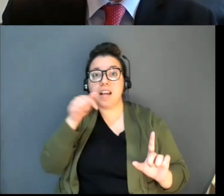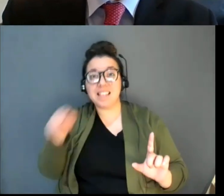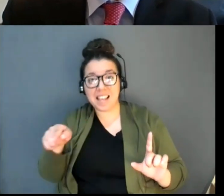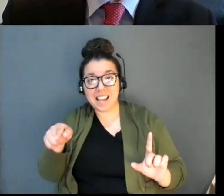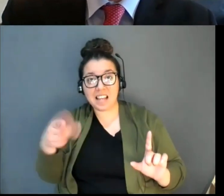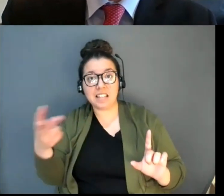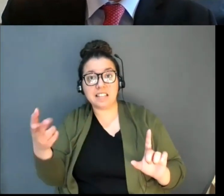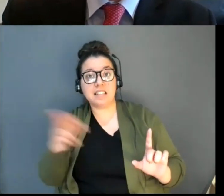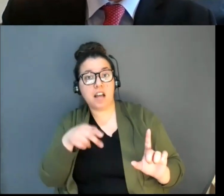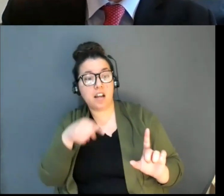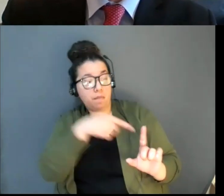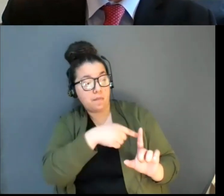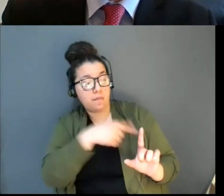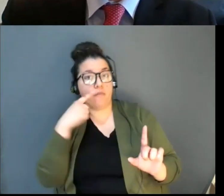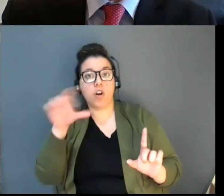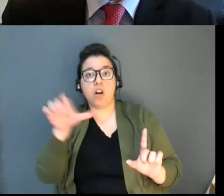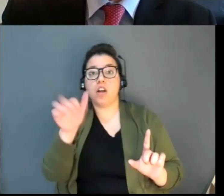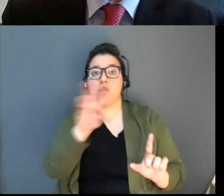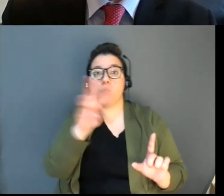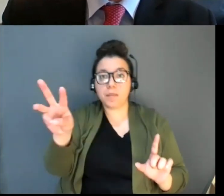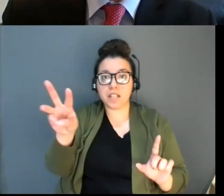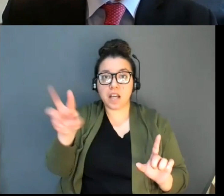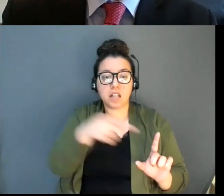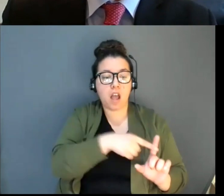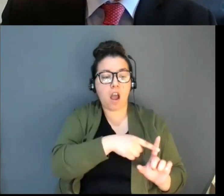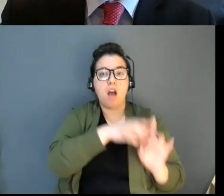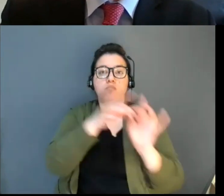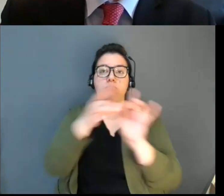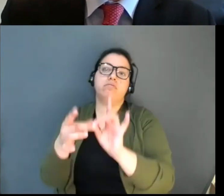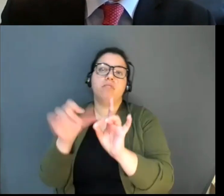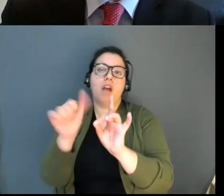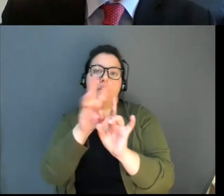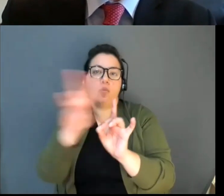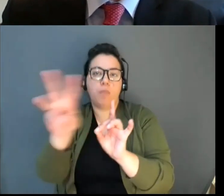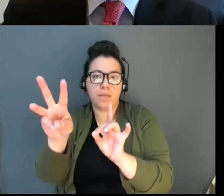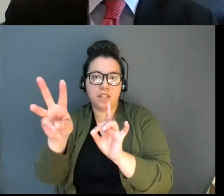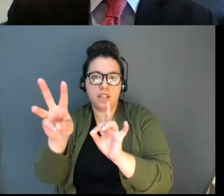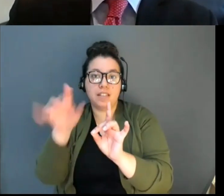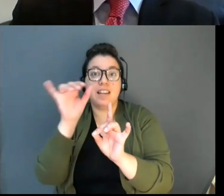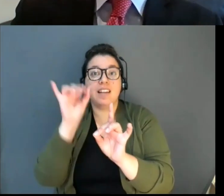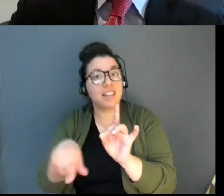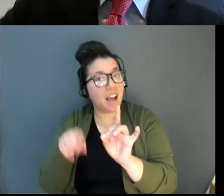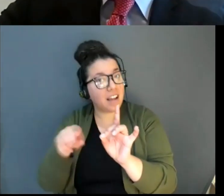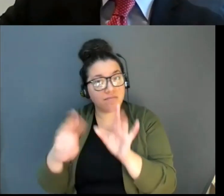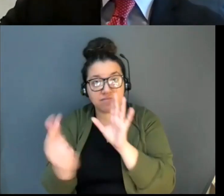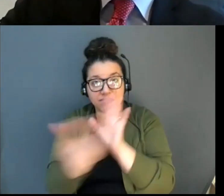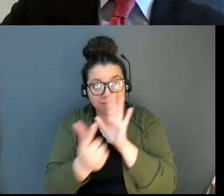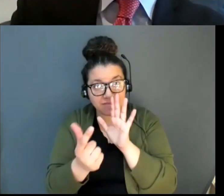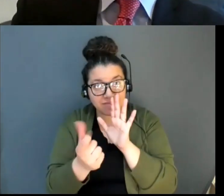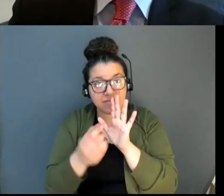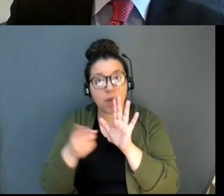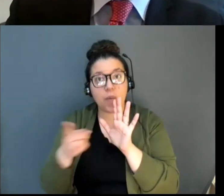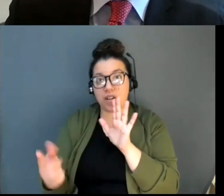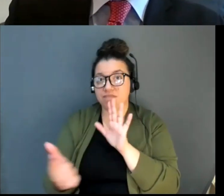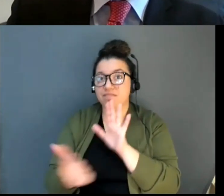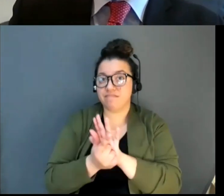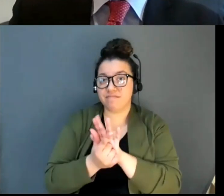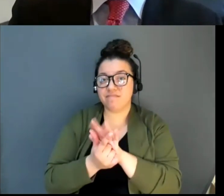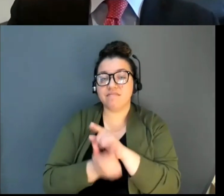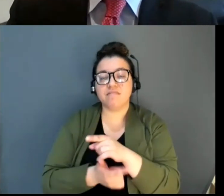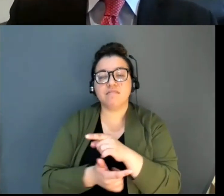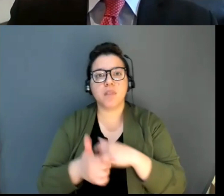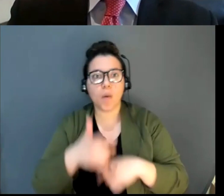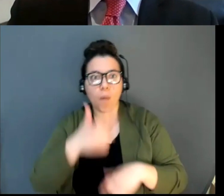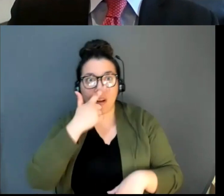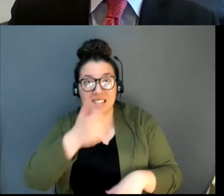it's considered a civil trespass electronically Wow. that you can recover for. Wow. How many students find that case pretty interesting? You're